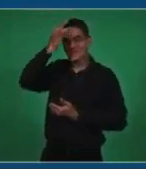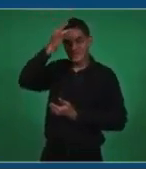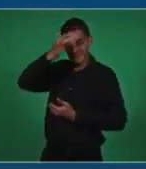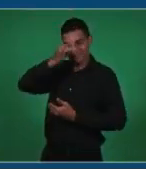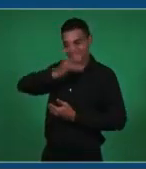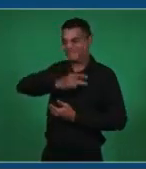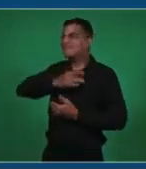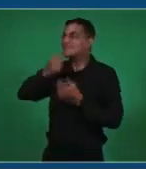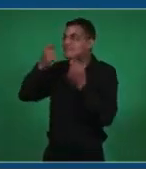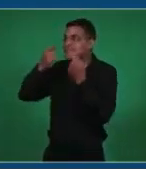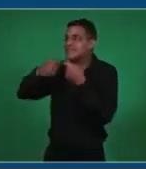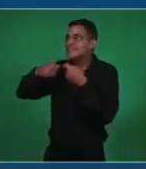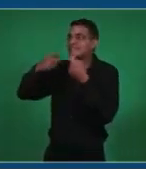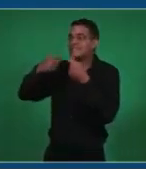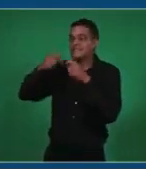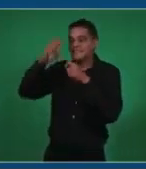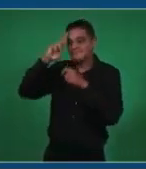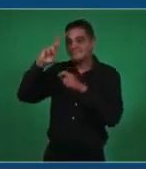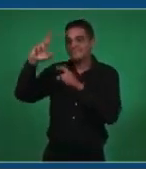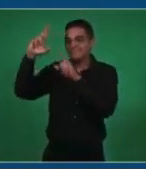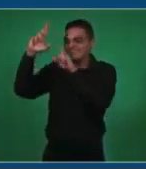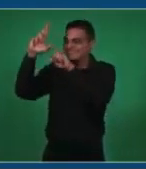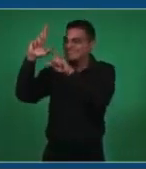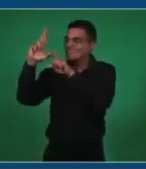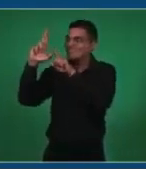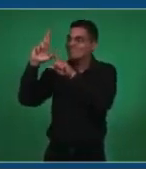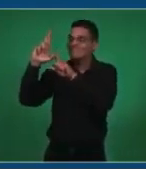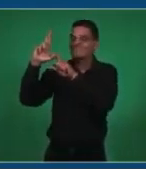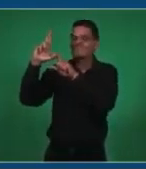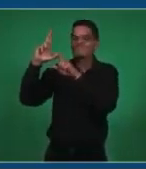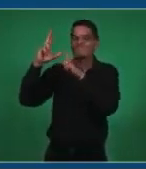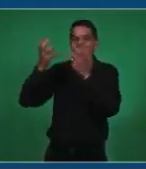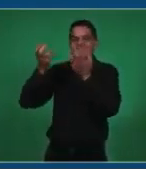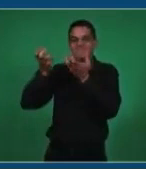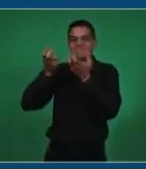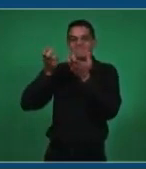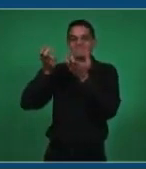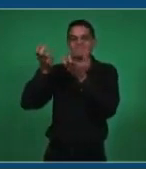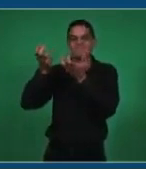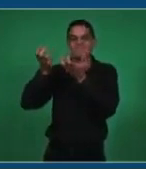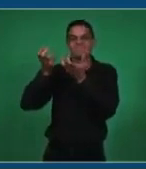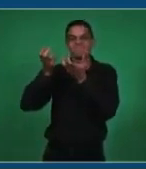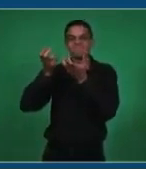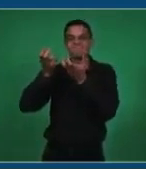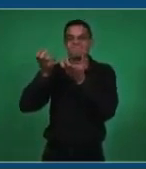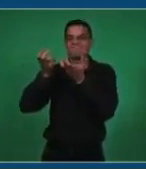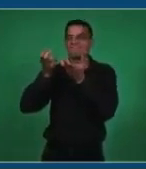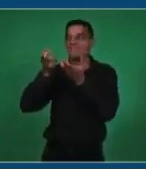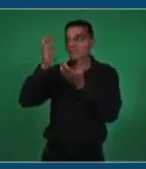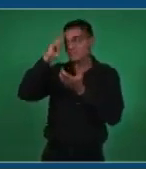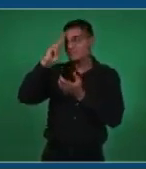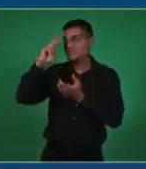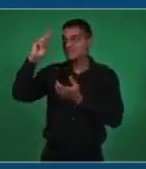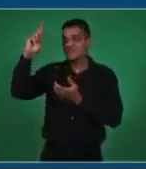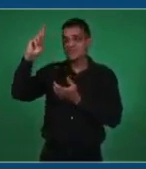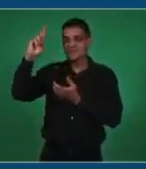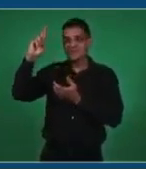Come and light up a living flame in my chest